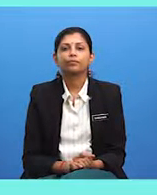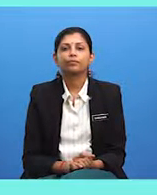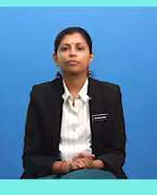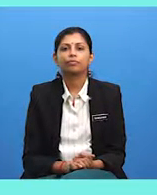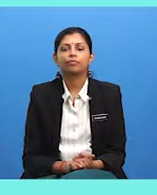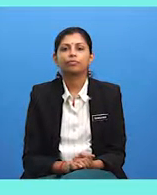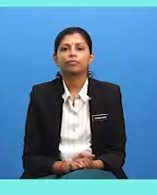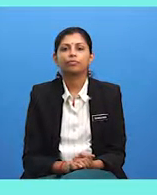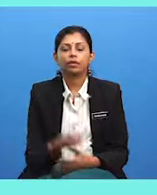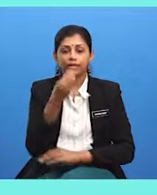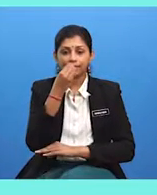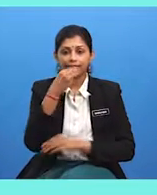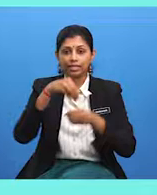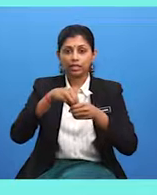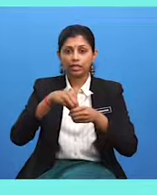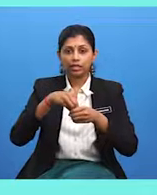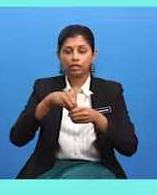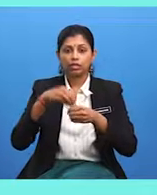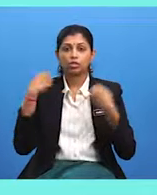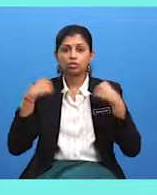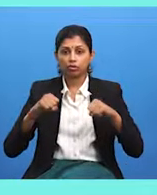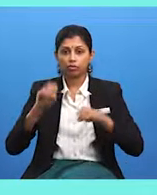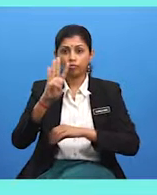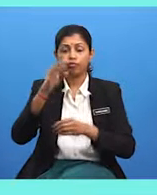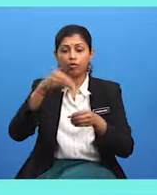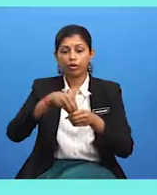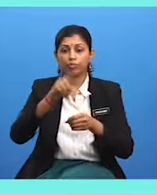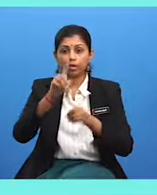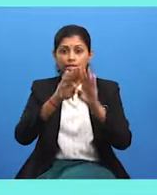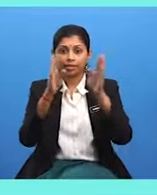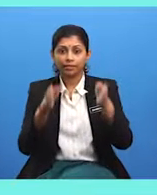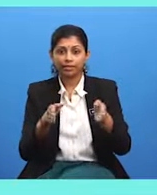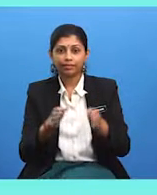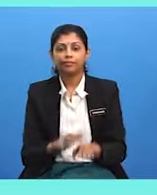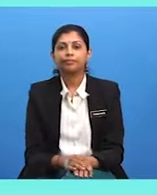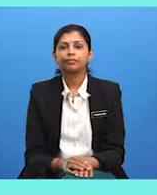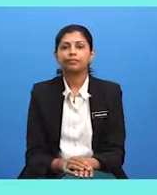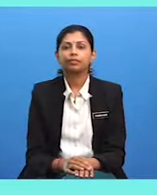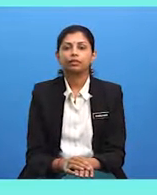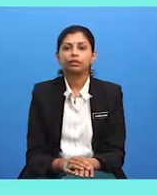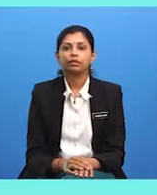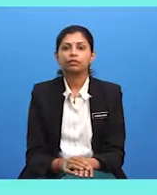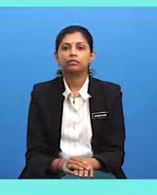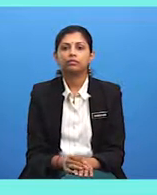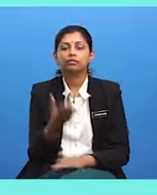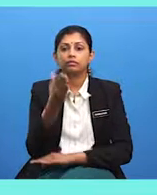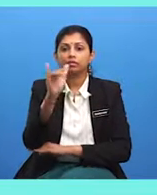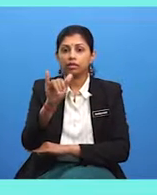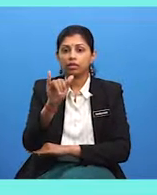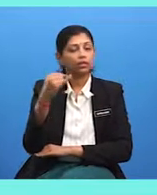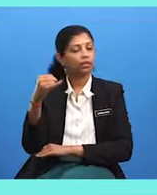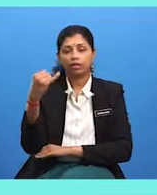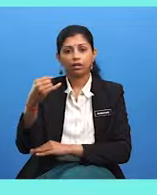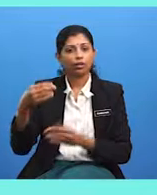to a maximum of 4 per table. These patrons are advised not to